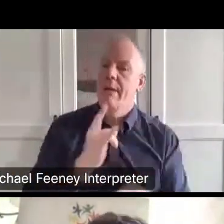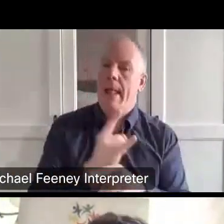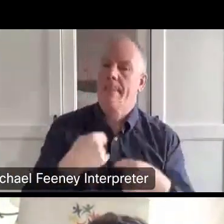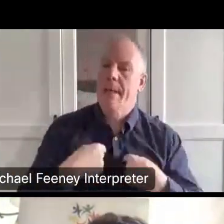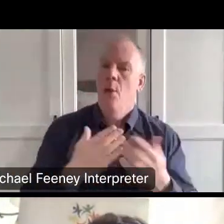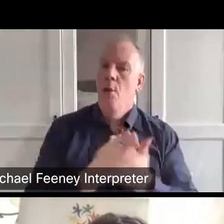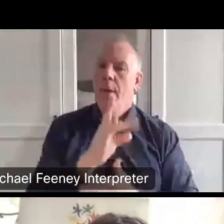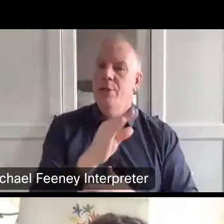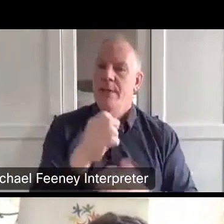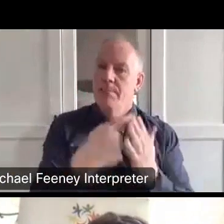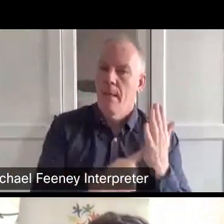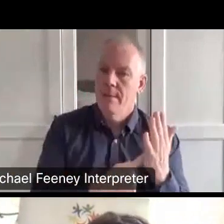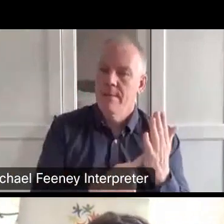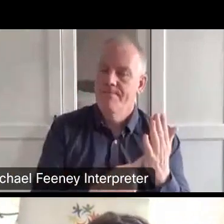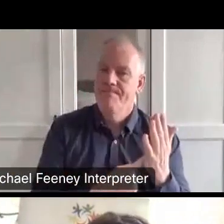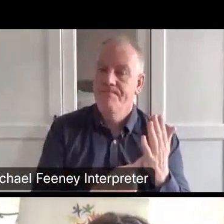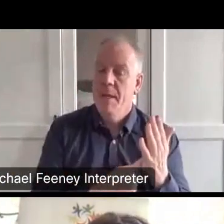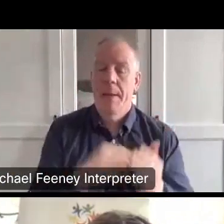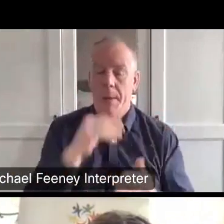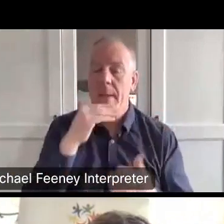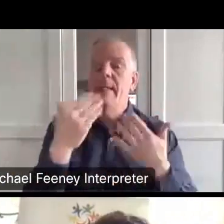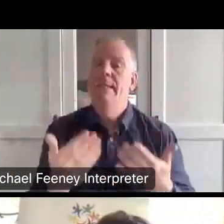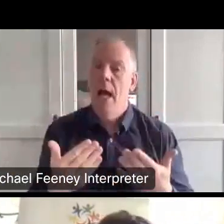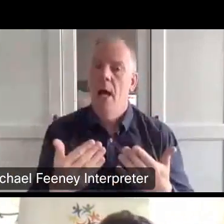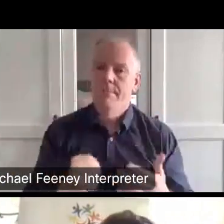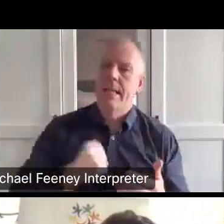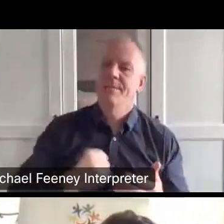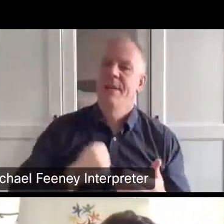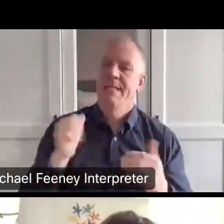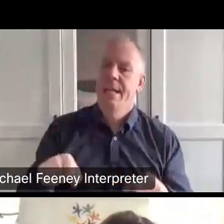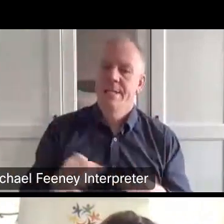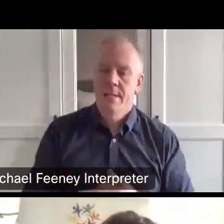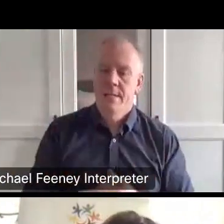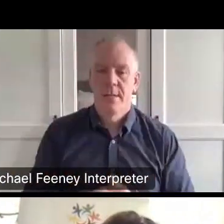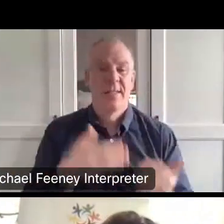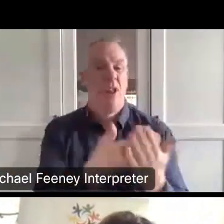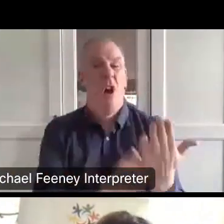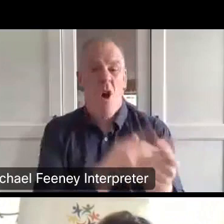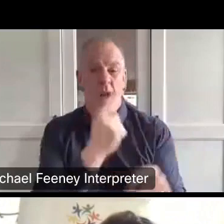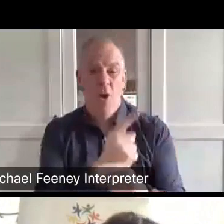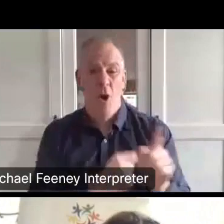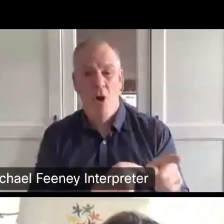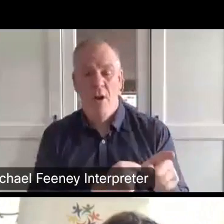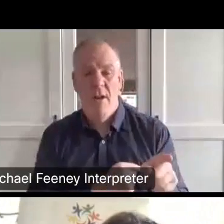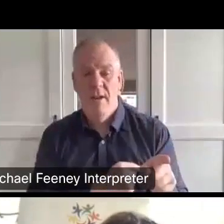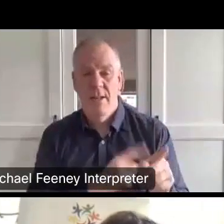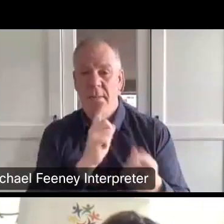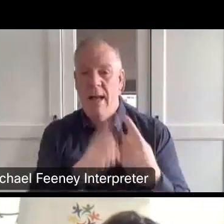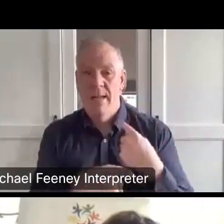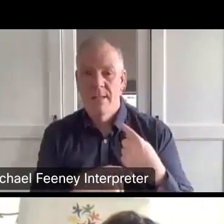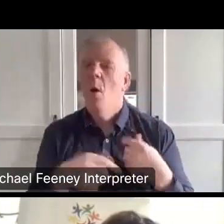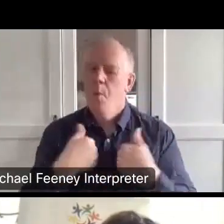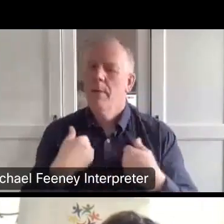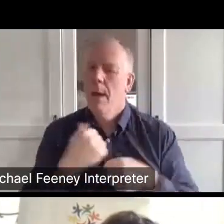HSE policy. And that does give me huge satisfaction. I think the legislation, you know, I think people are going to worry about